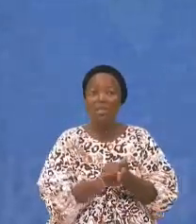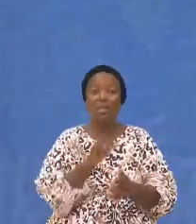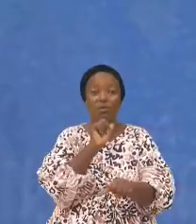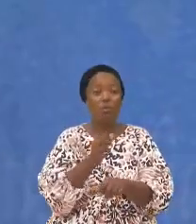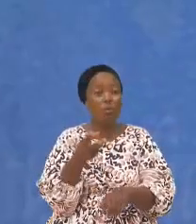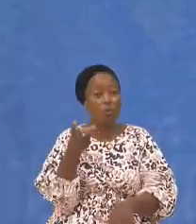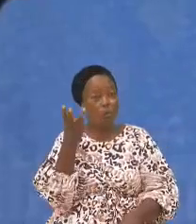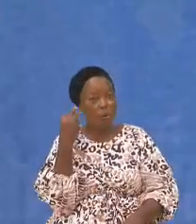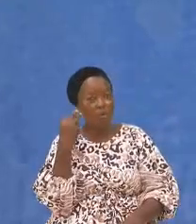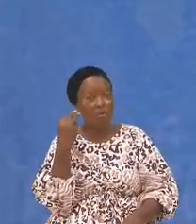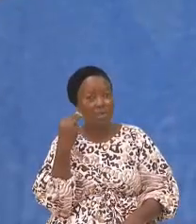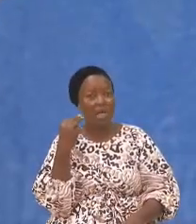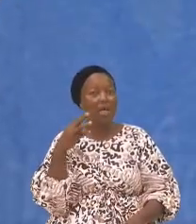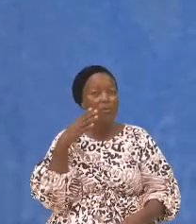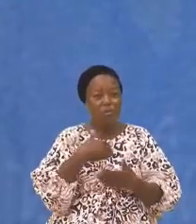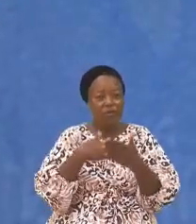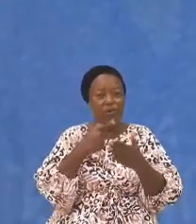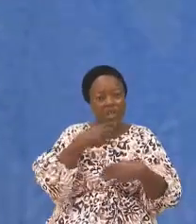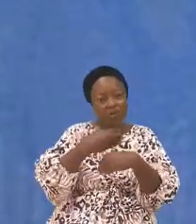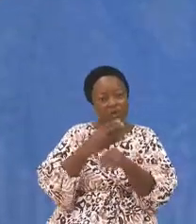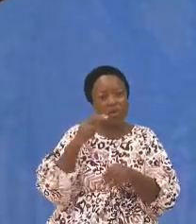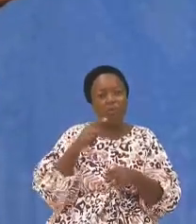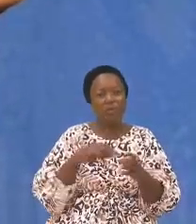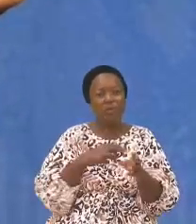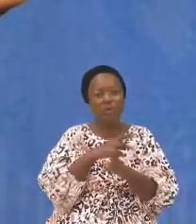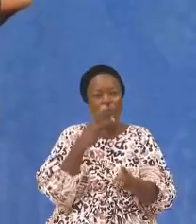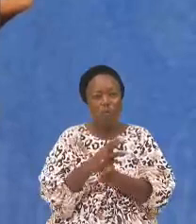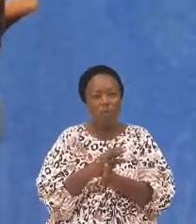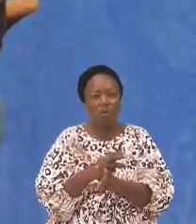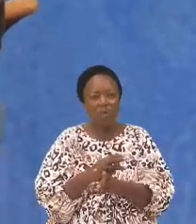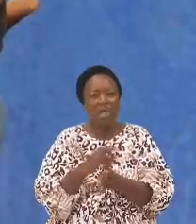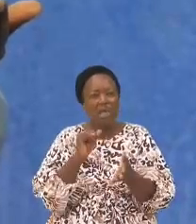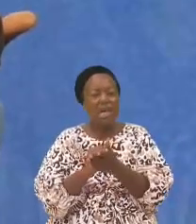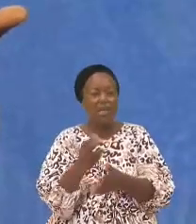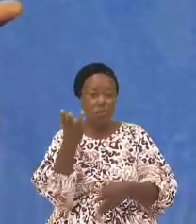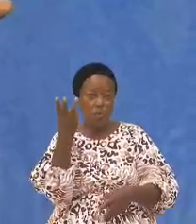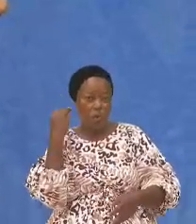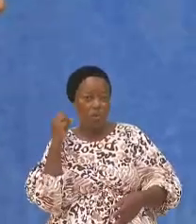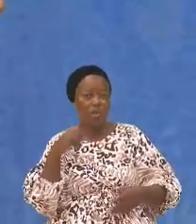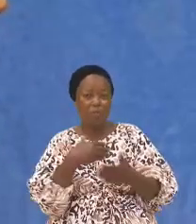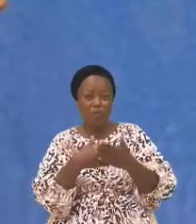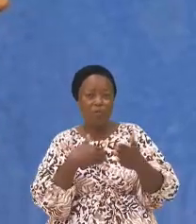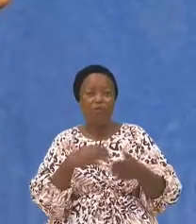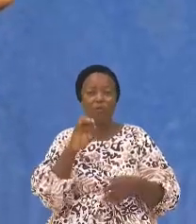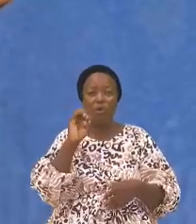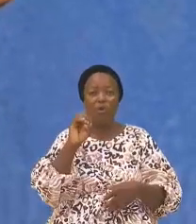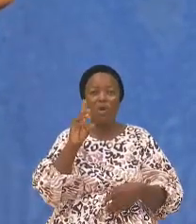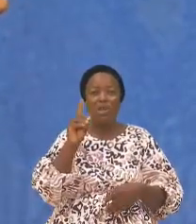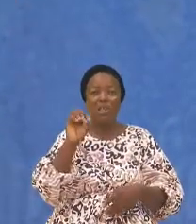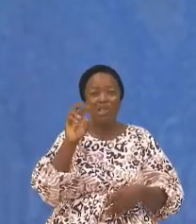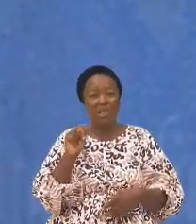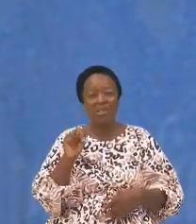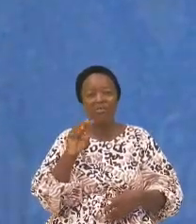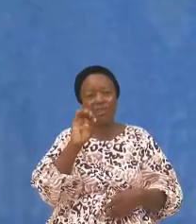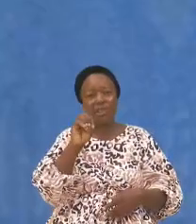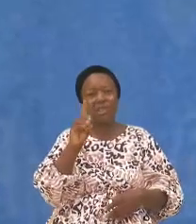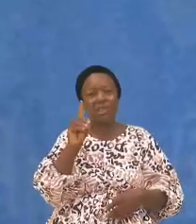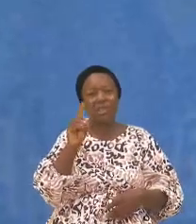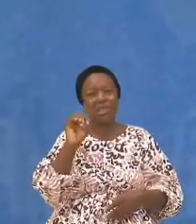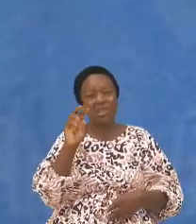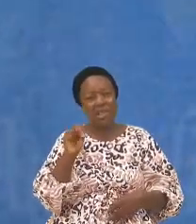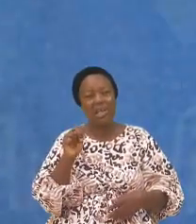Almighty God, I, the one that was before the creation of the world, that